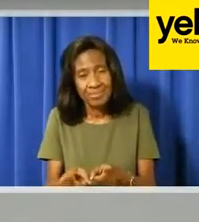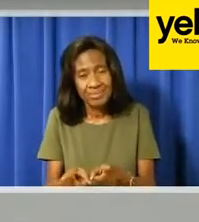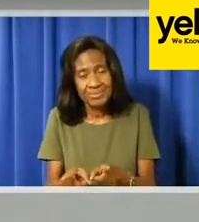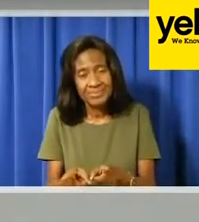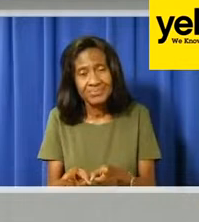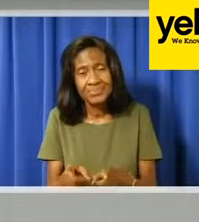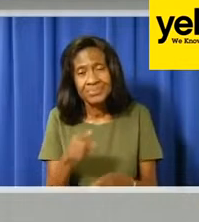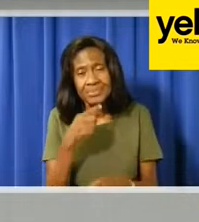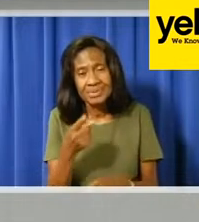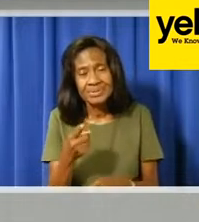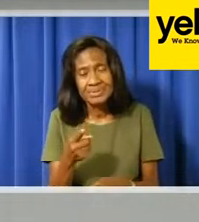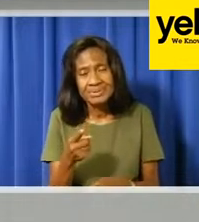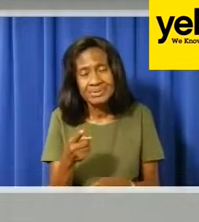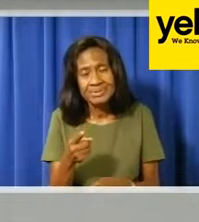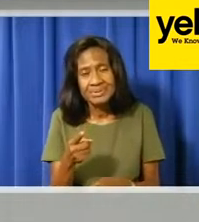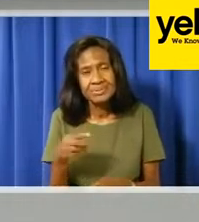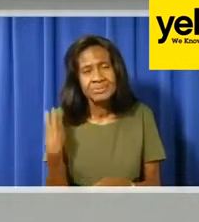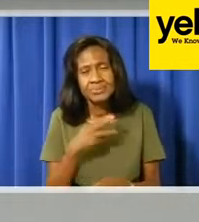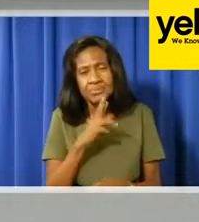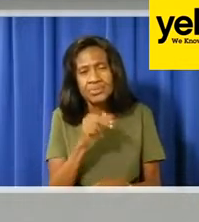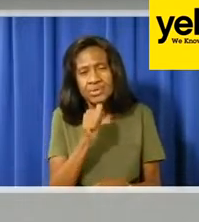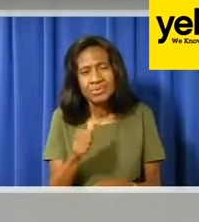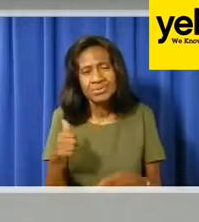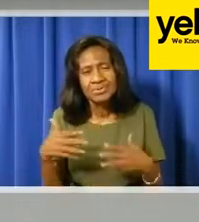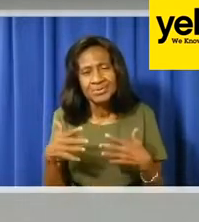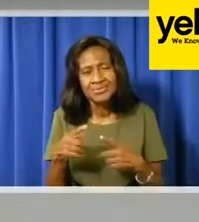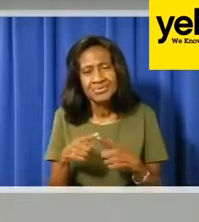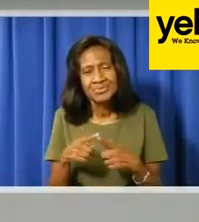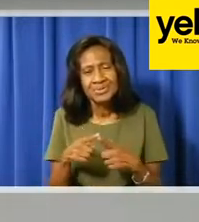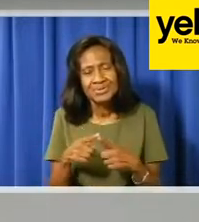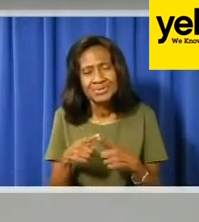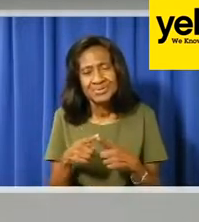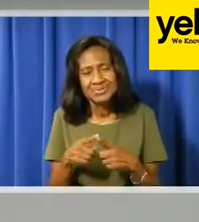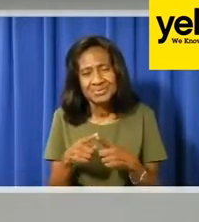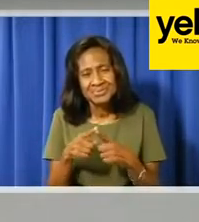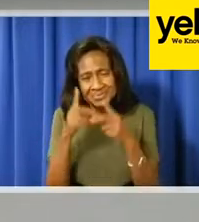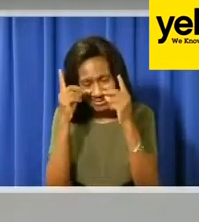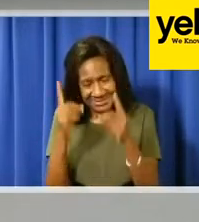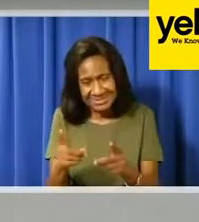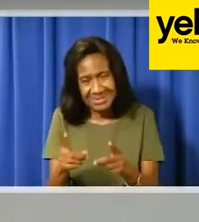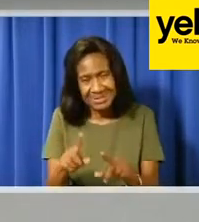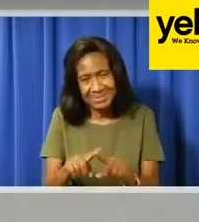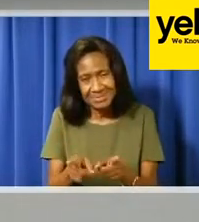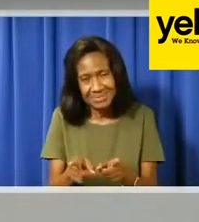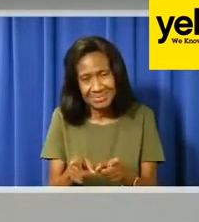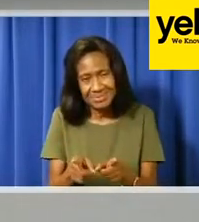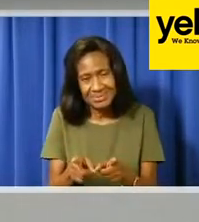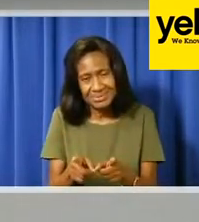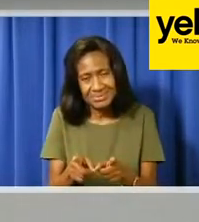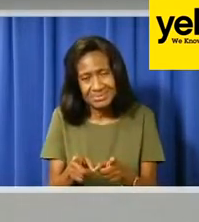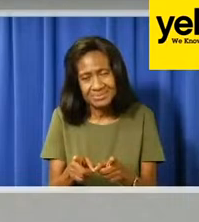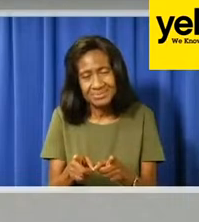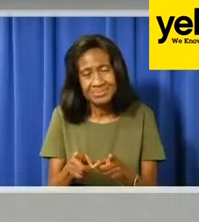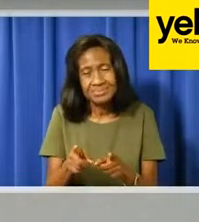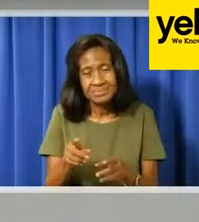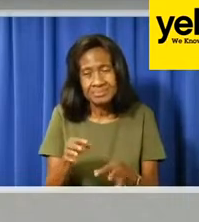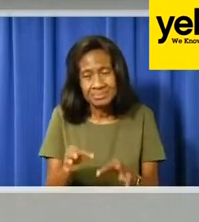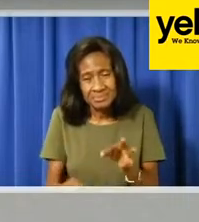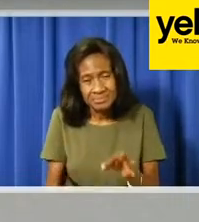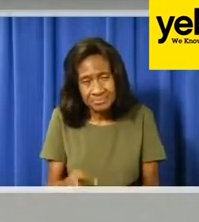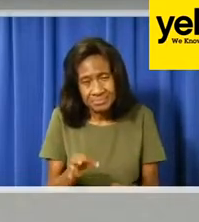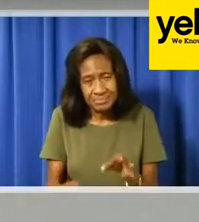of making a decision. What we are afraid of is a situation where we have